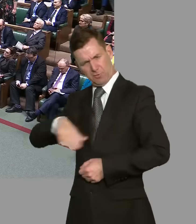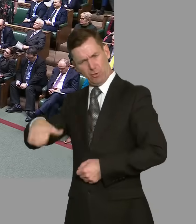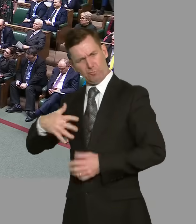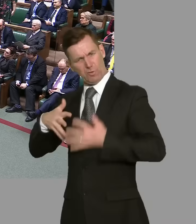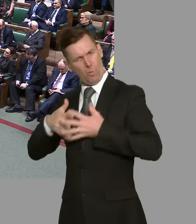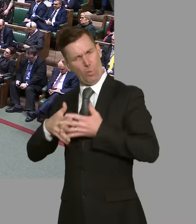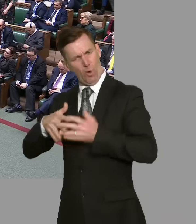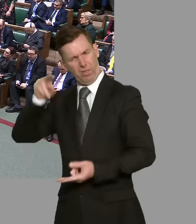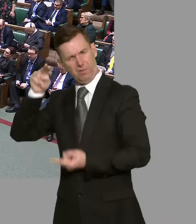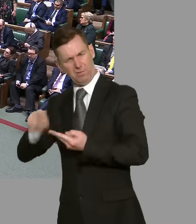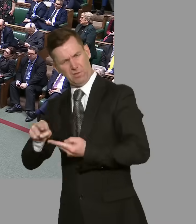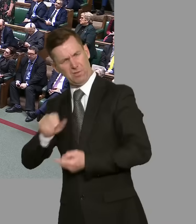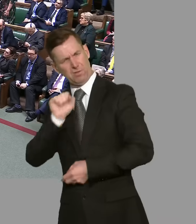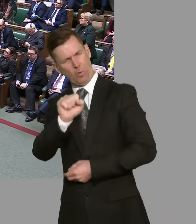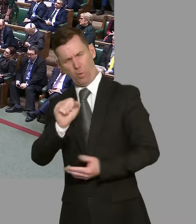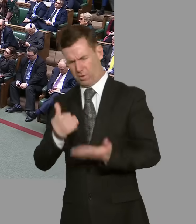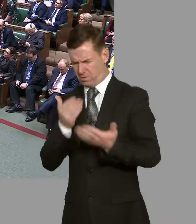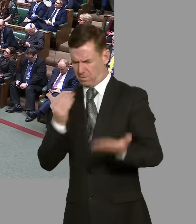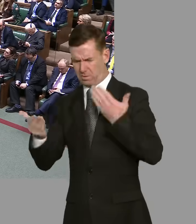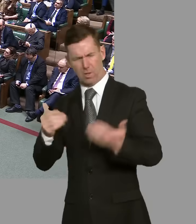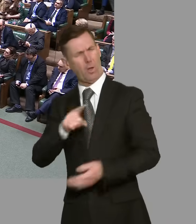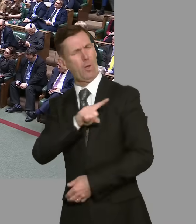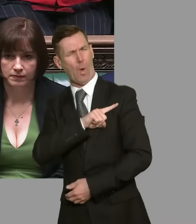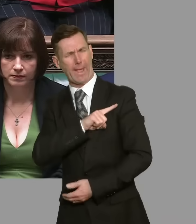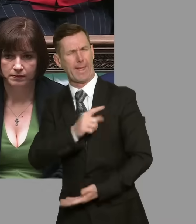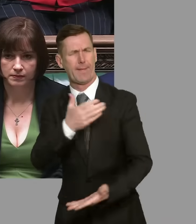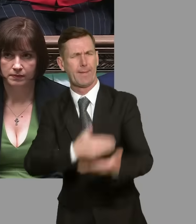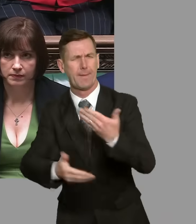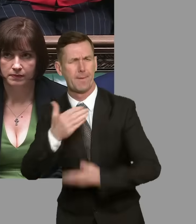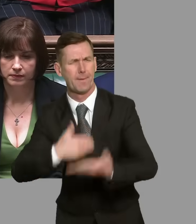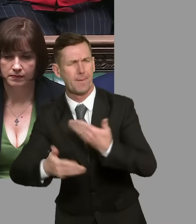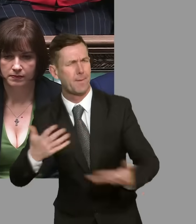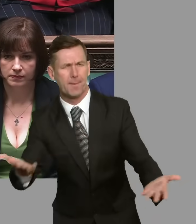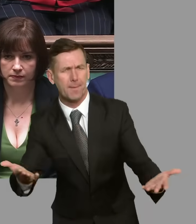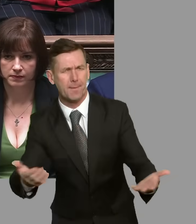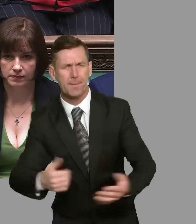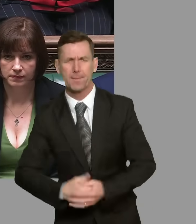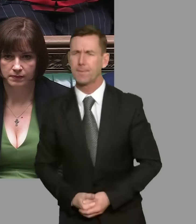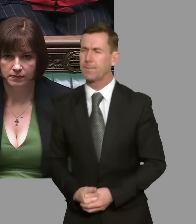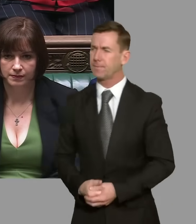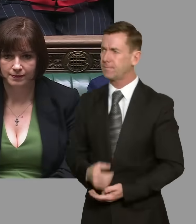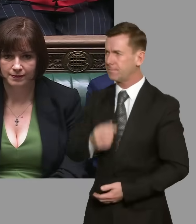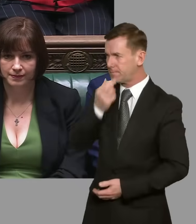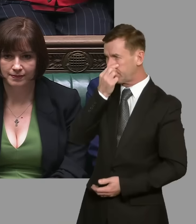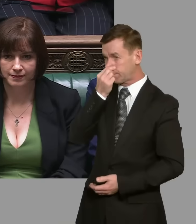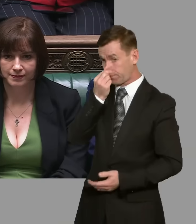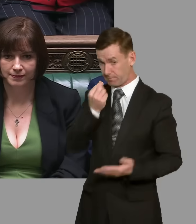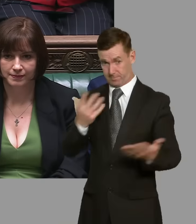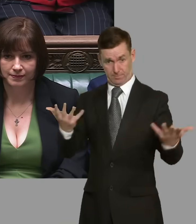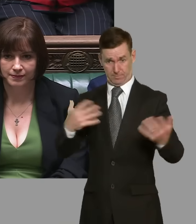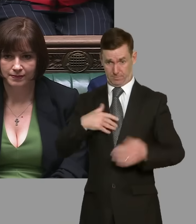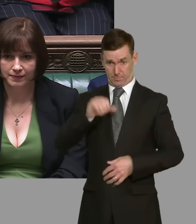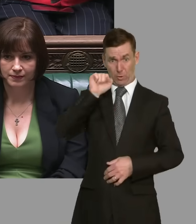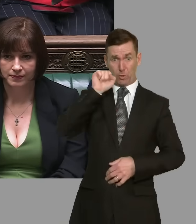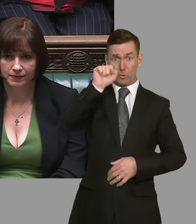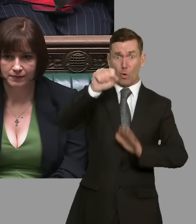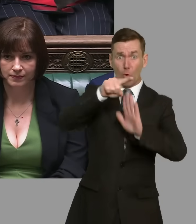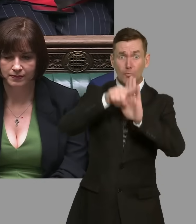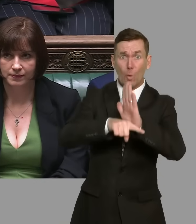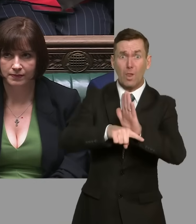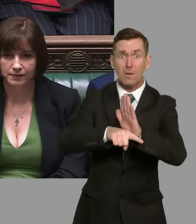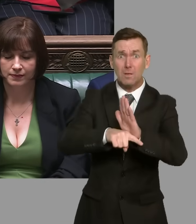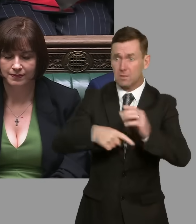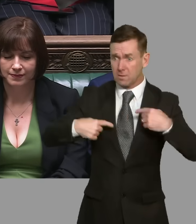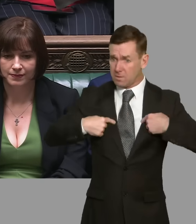Minister. We're applying their formula, the one that you put in place in government. We're changing